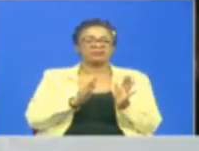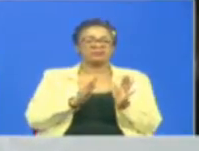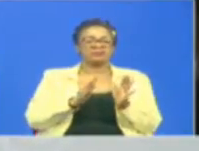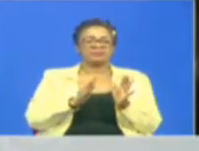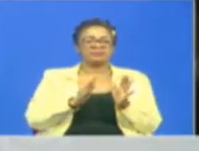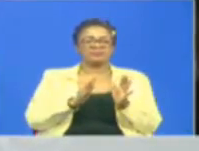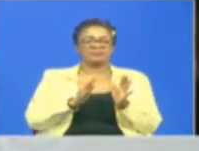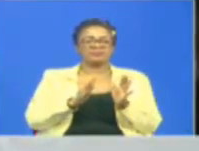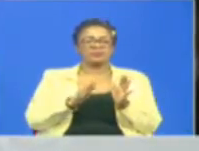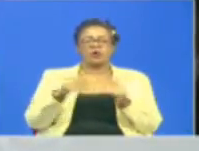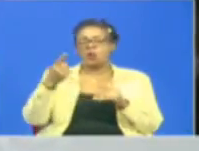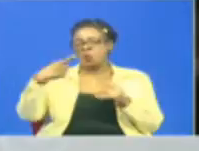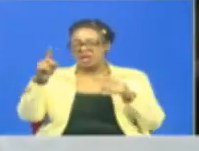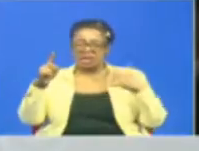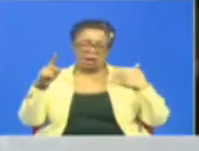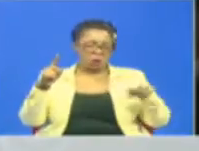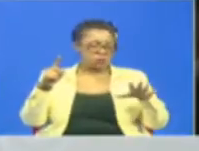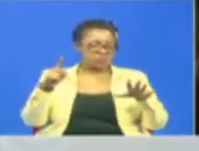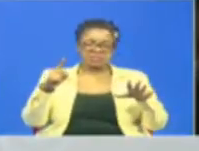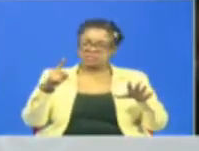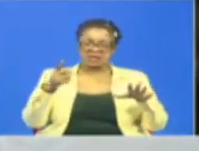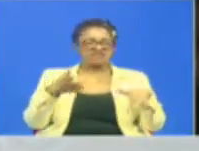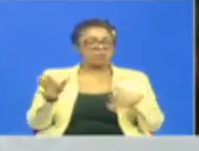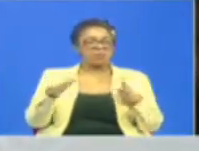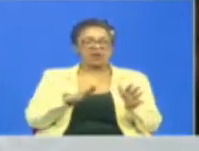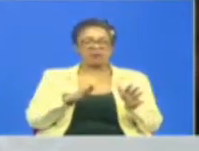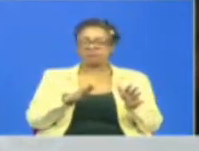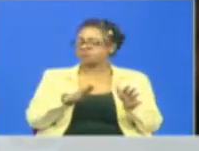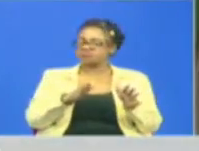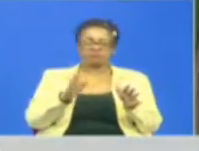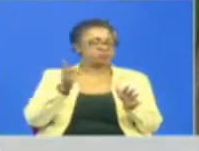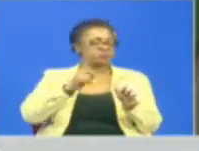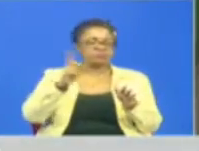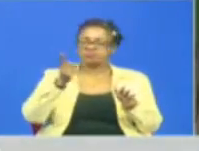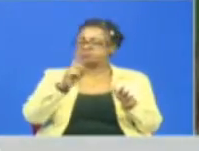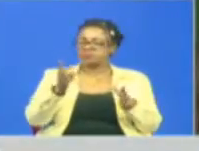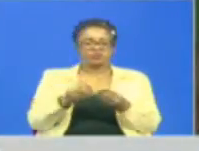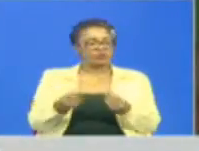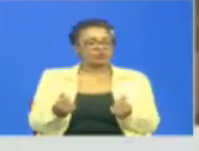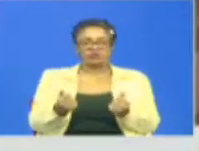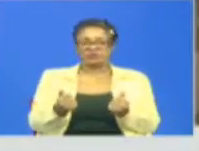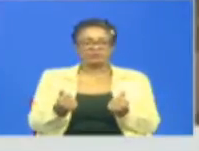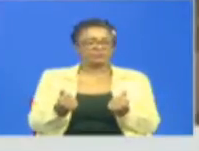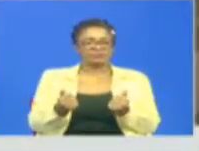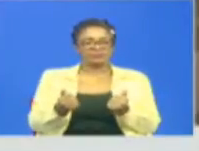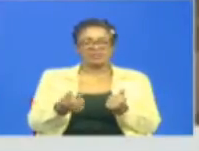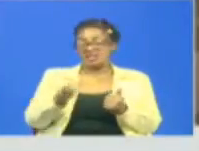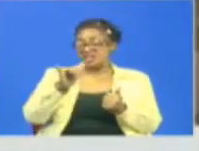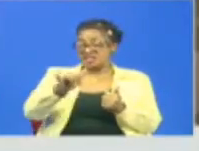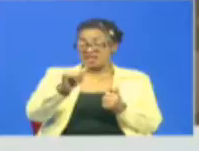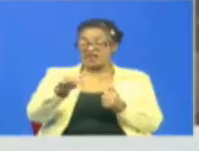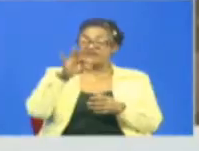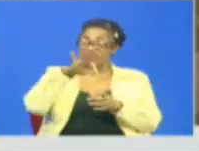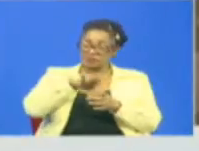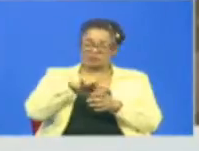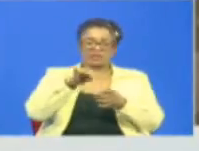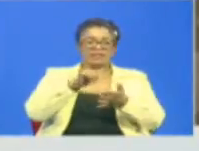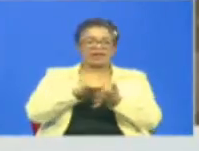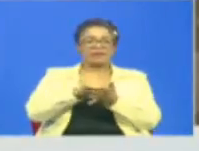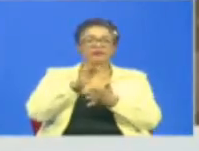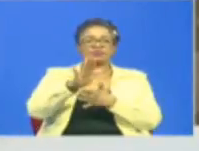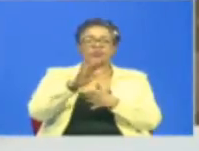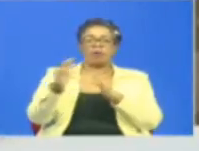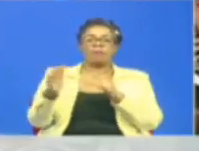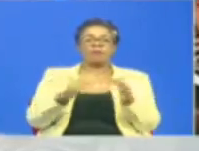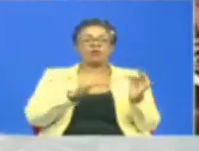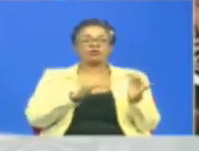A win-lose formula is not a solution. It is this close vote that the proponents of the motion are